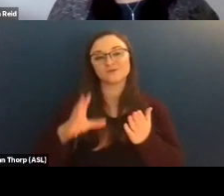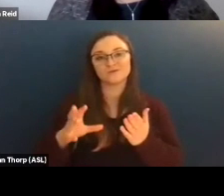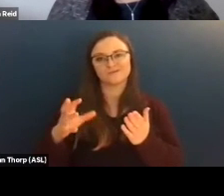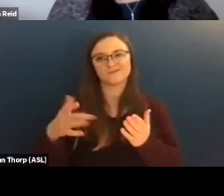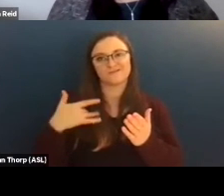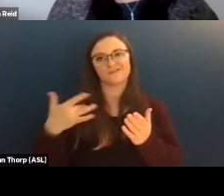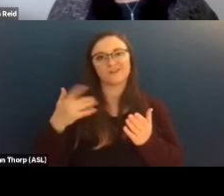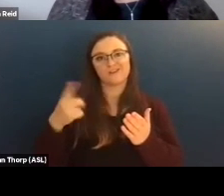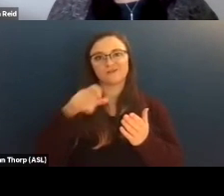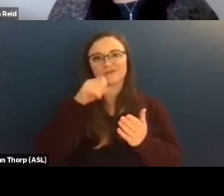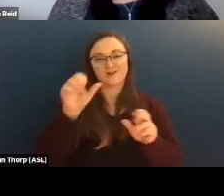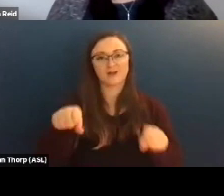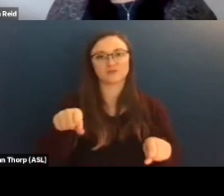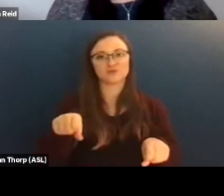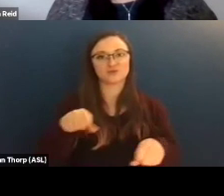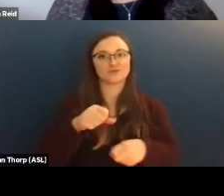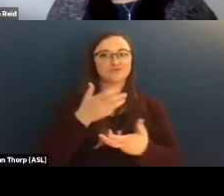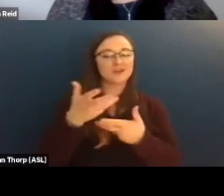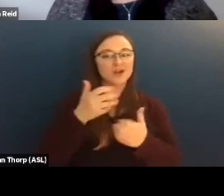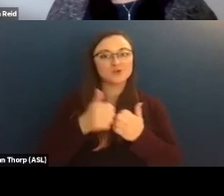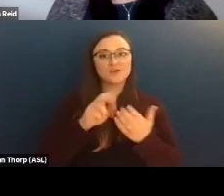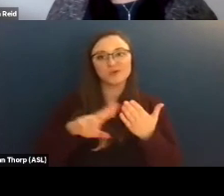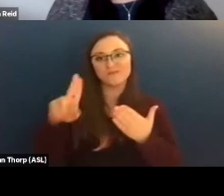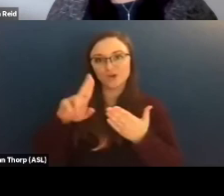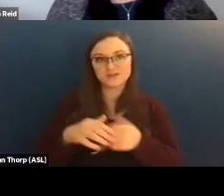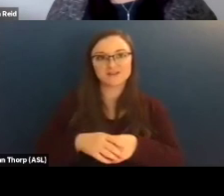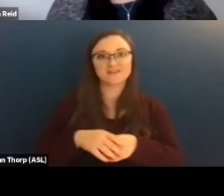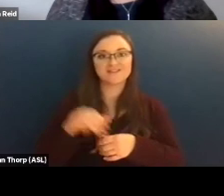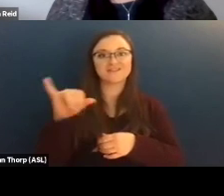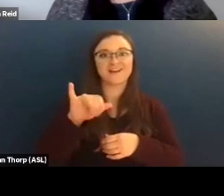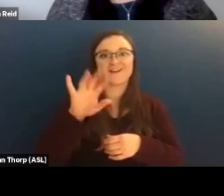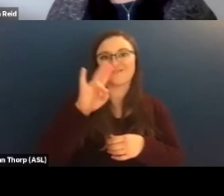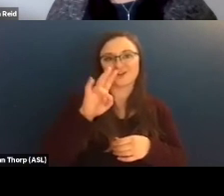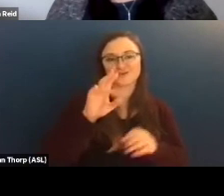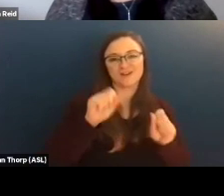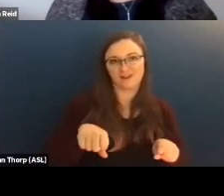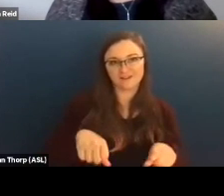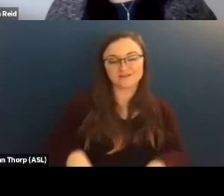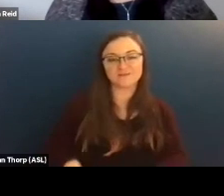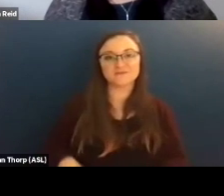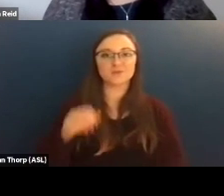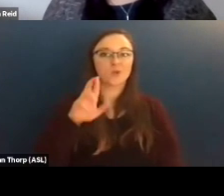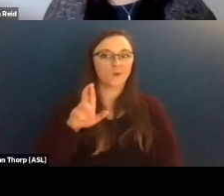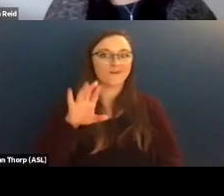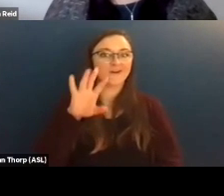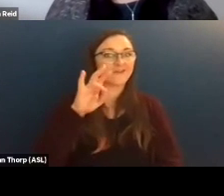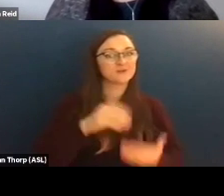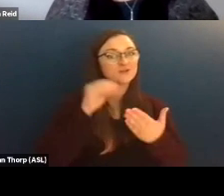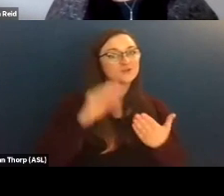that they are not able to engage with the university in the same way that a freshman applicant can or a freshman student